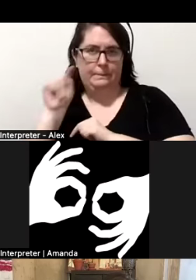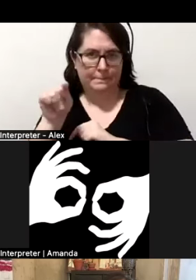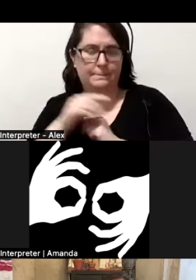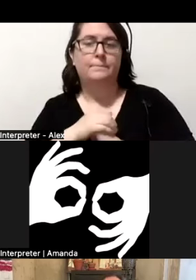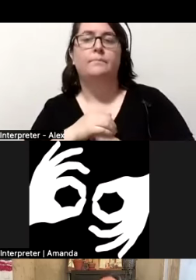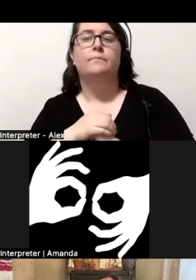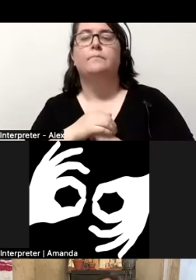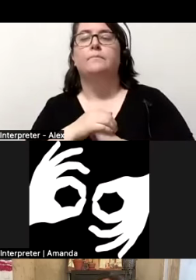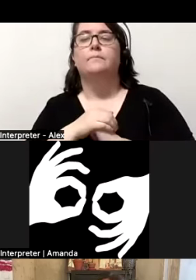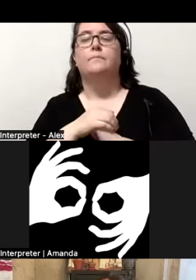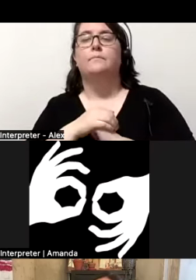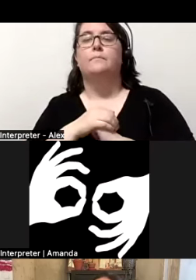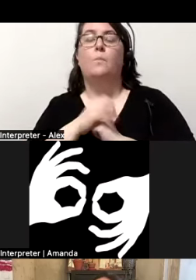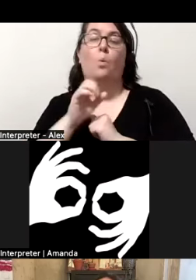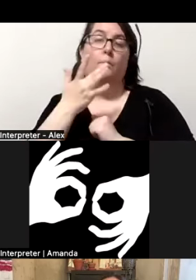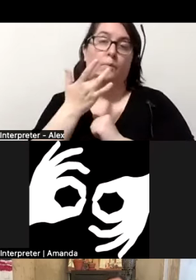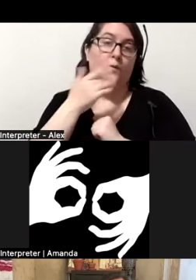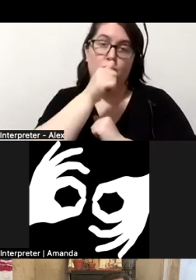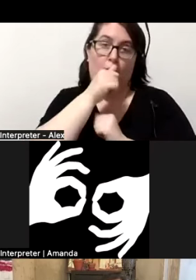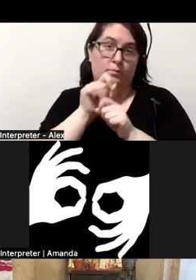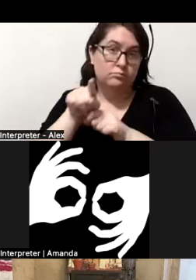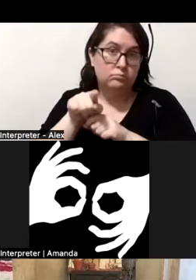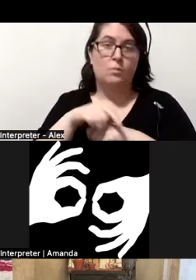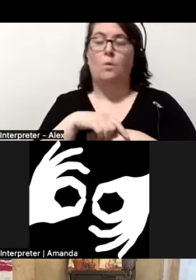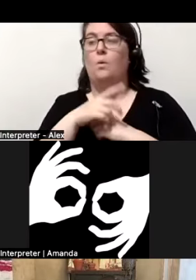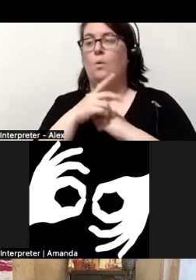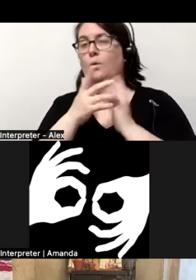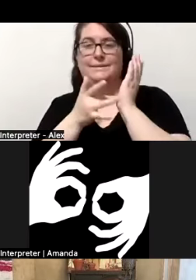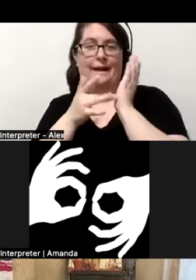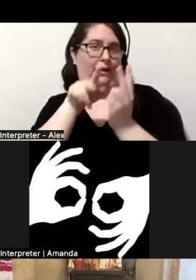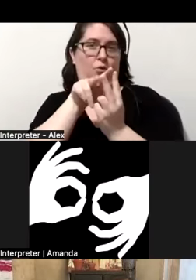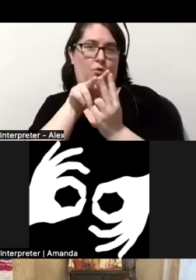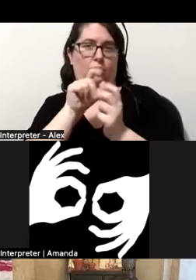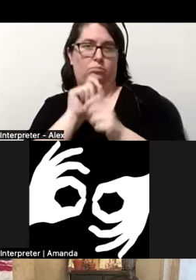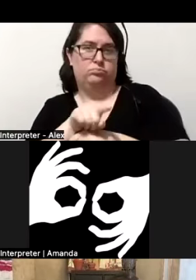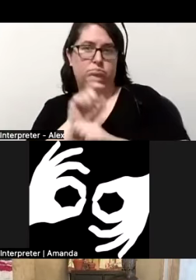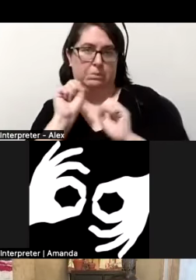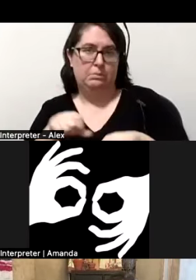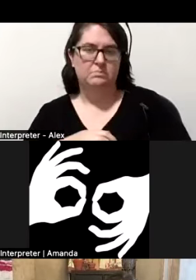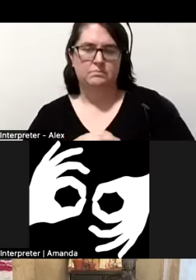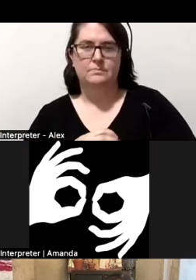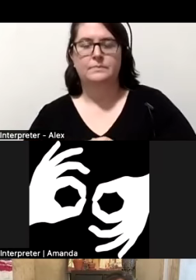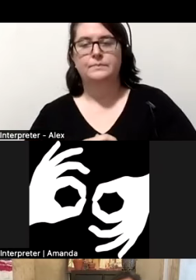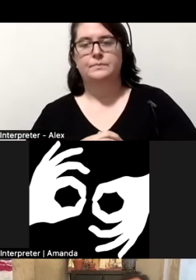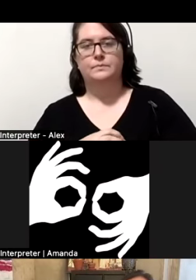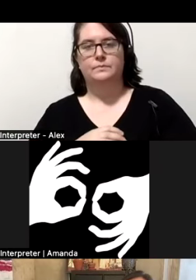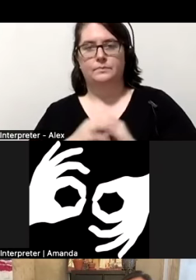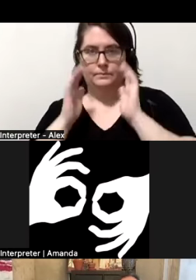want to ask them anonymously, or if you're having any issues with the Zoom meeting, feel free to just message BC.